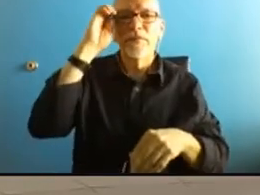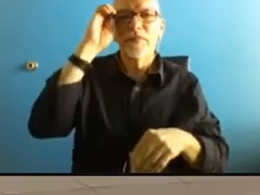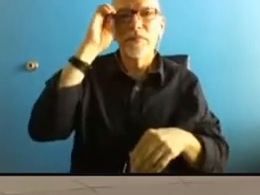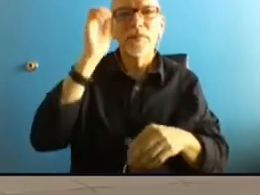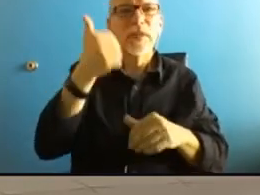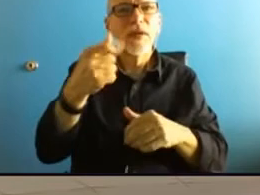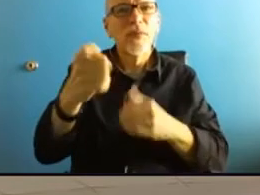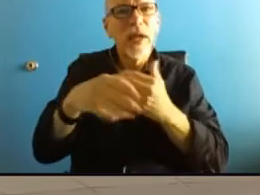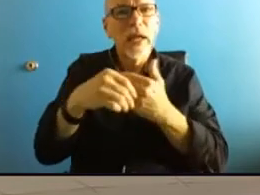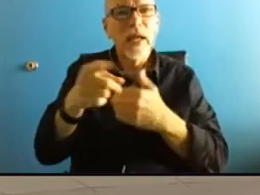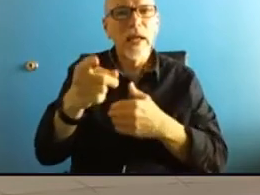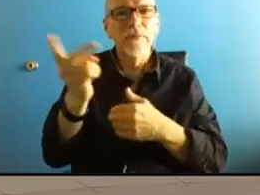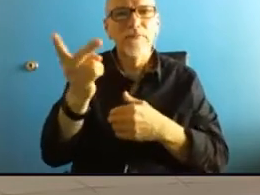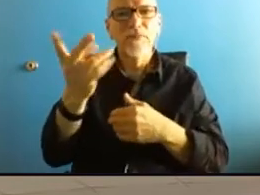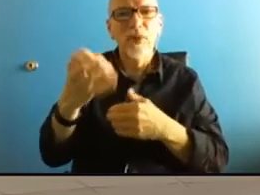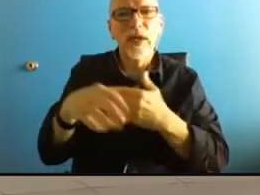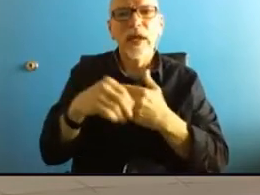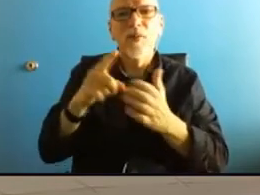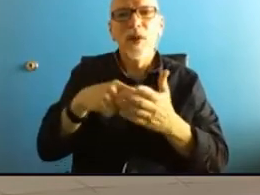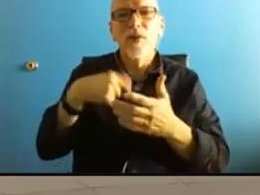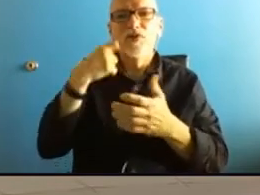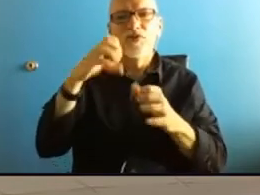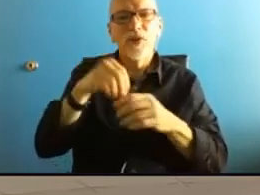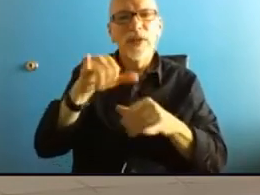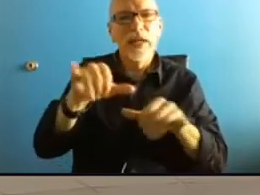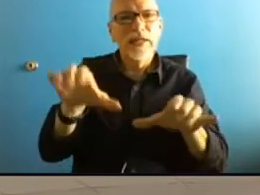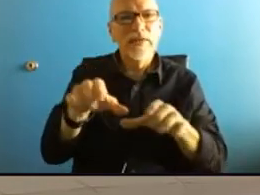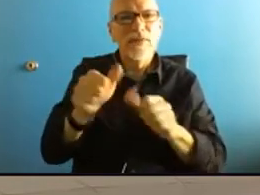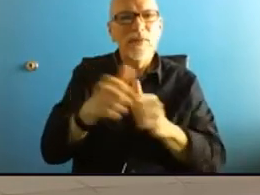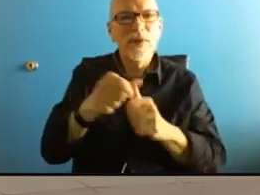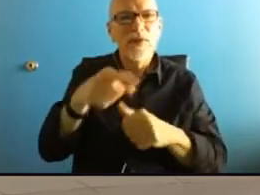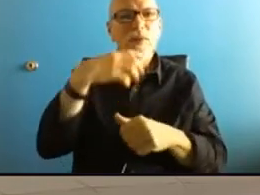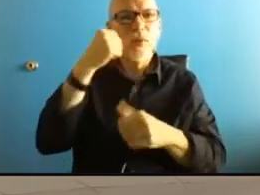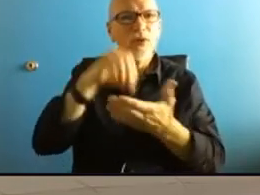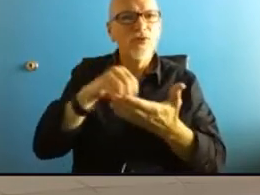add here, either of you, about what we were doing in these activities with the older students?